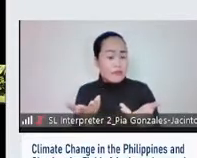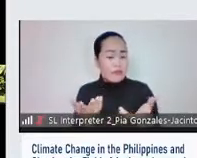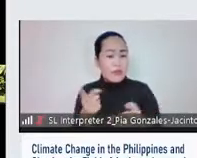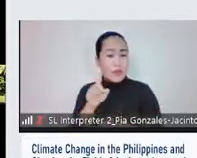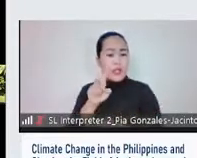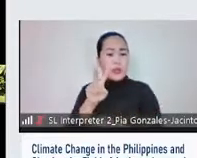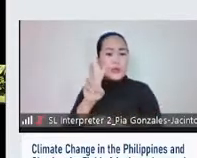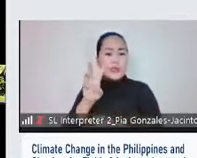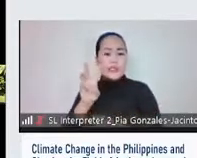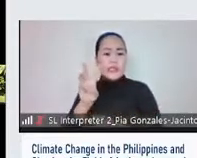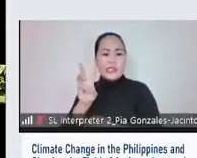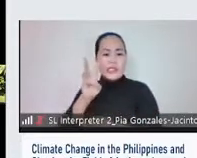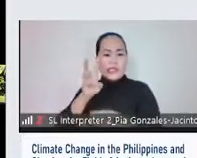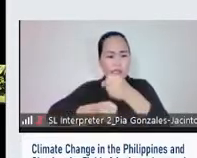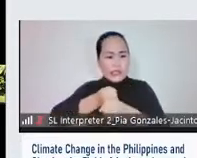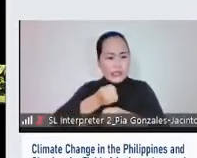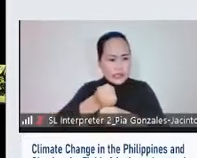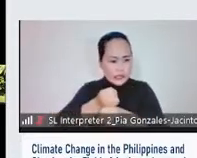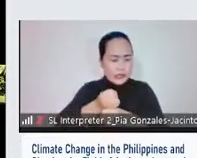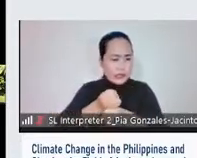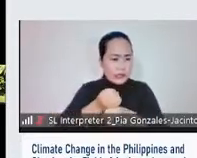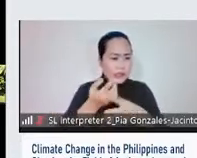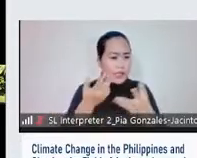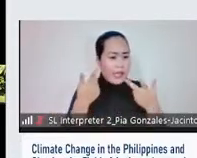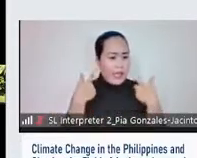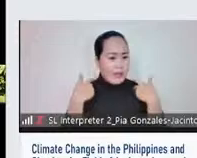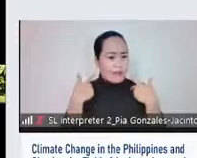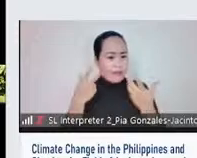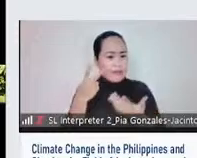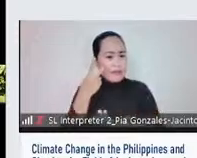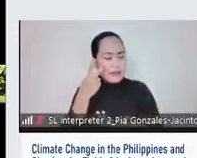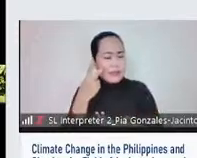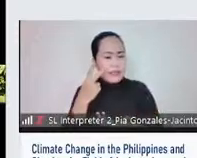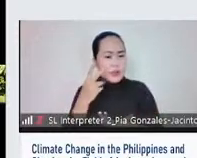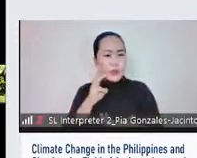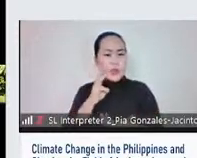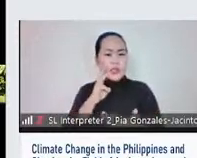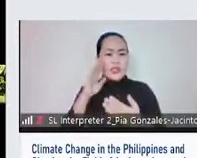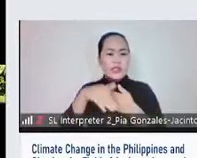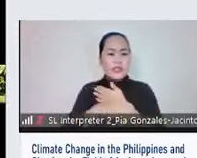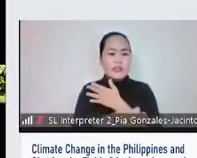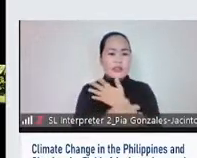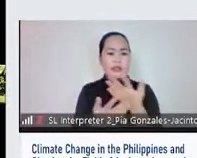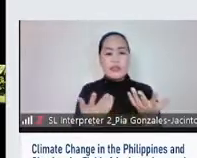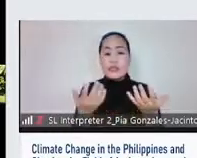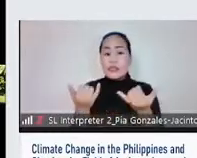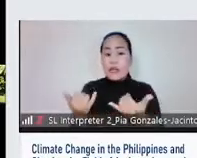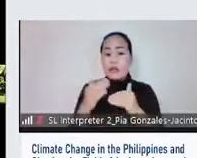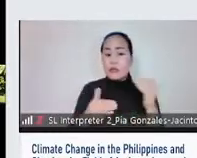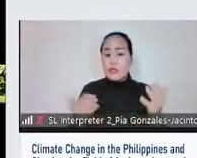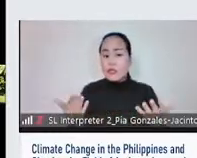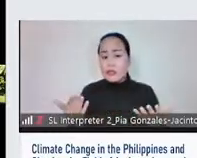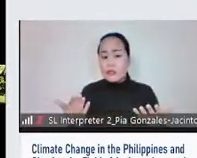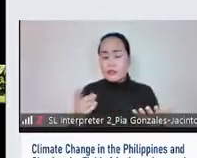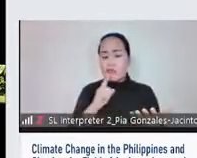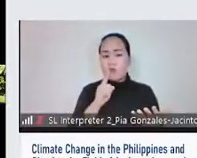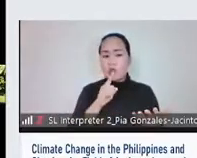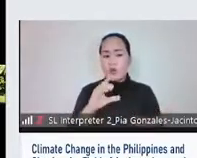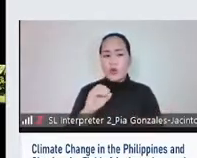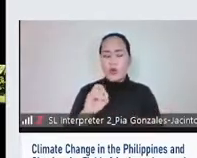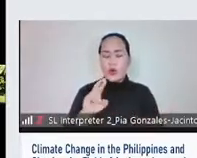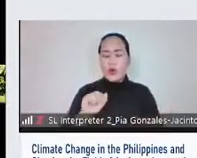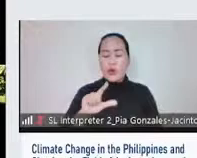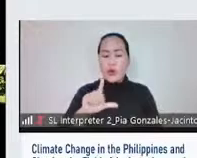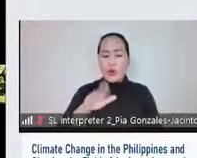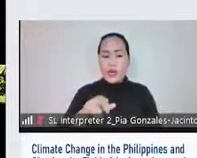for the formation of the cave when sea level was higher than today even, and higher enough to